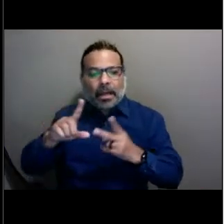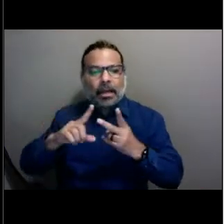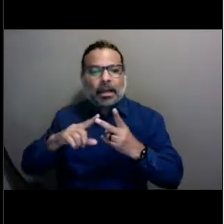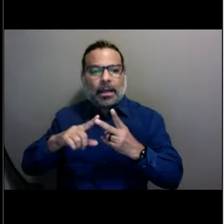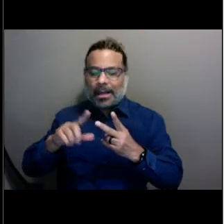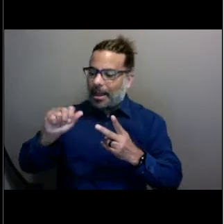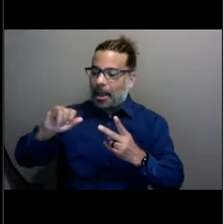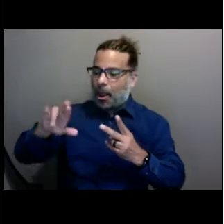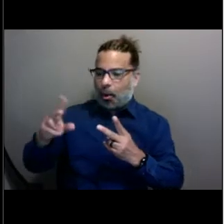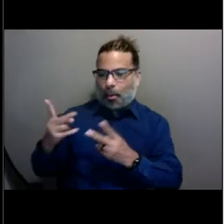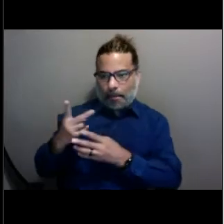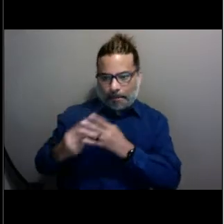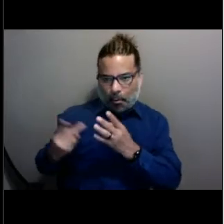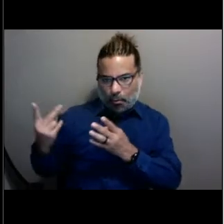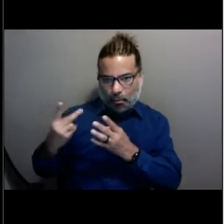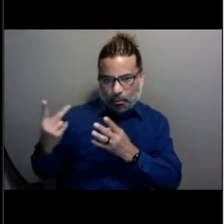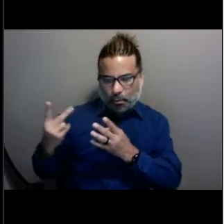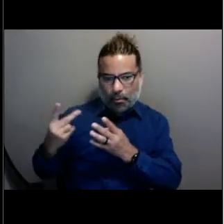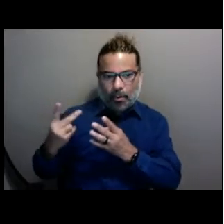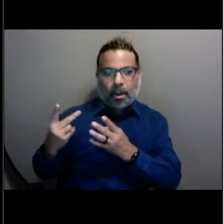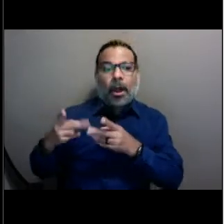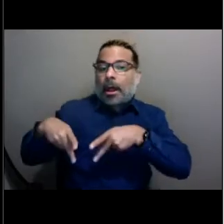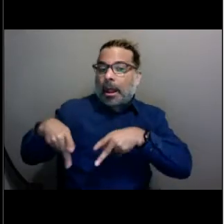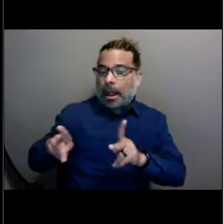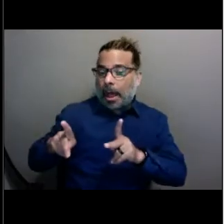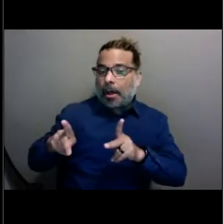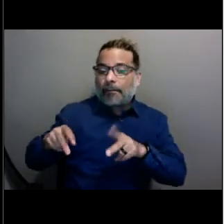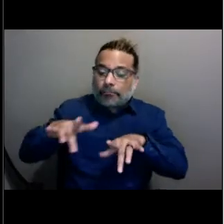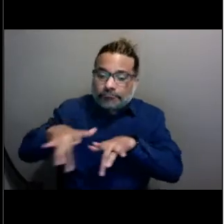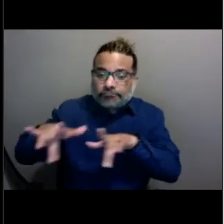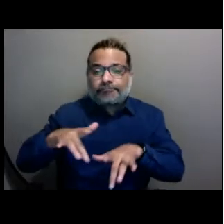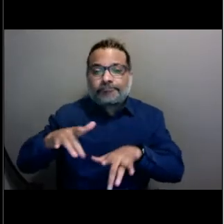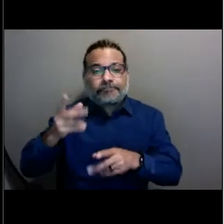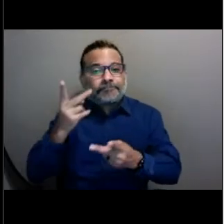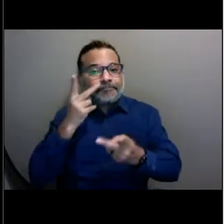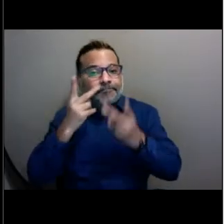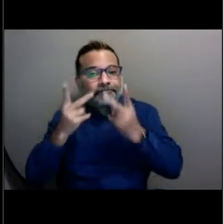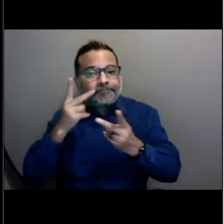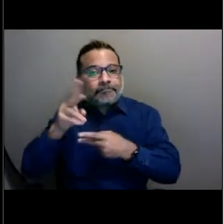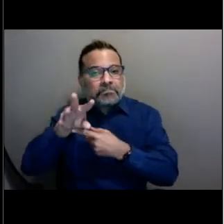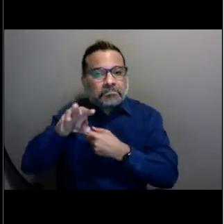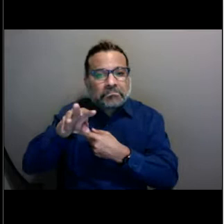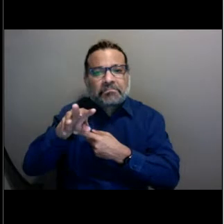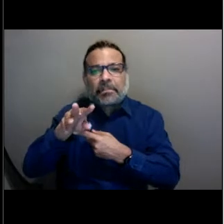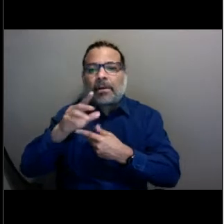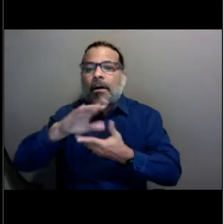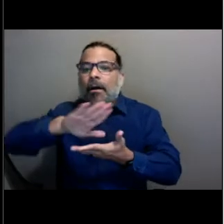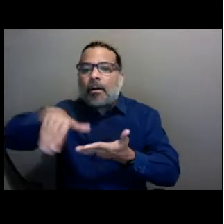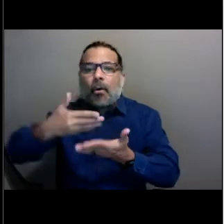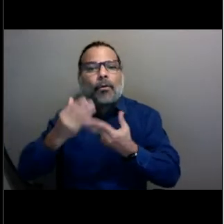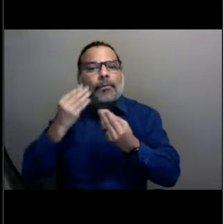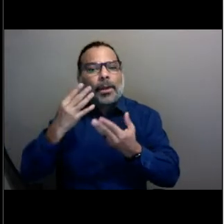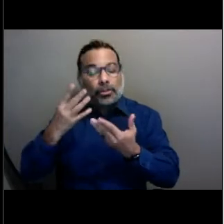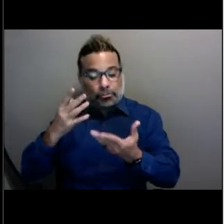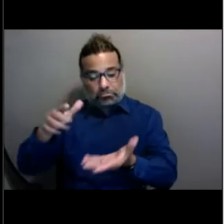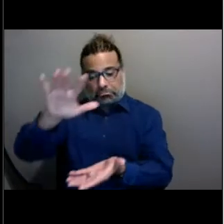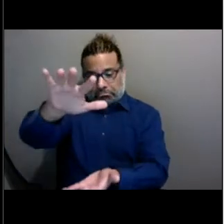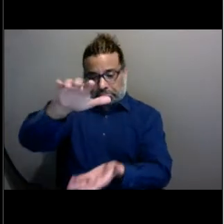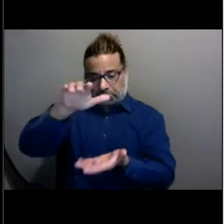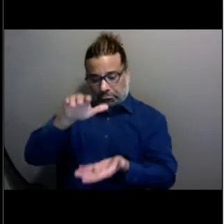AIR. We're allowed for the recording of audio, visuals, participants, and other information sent, verbalized,